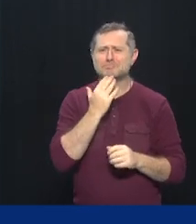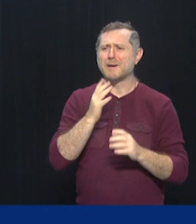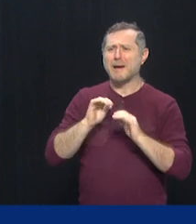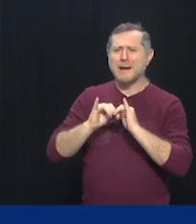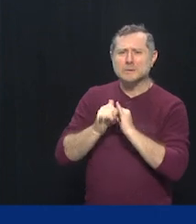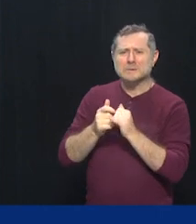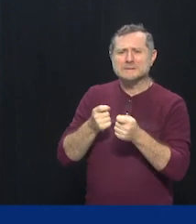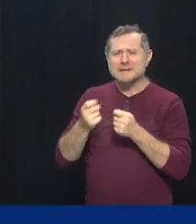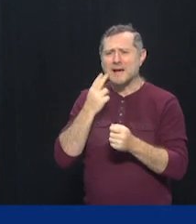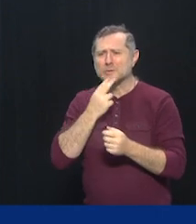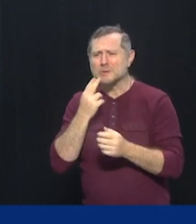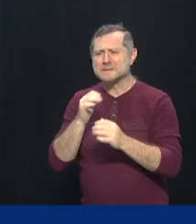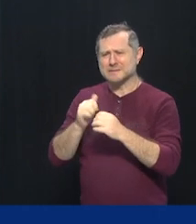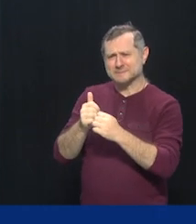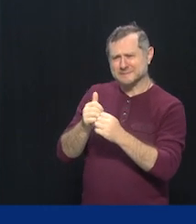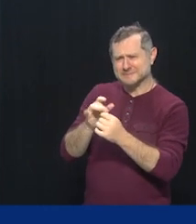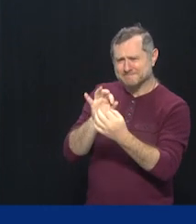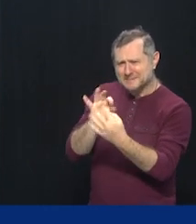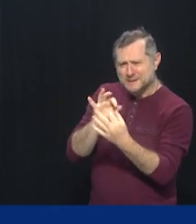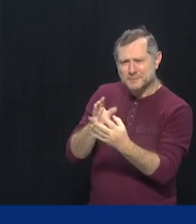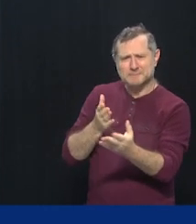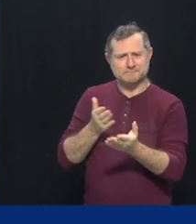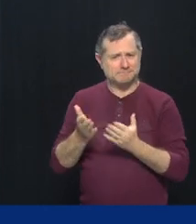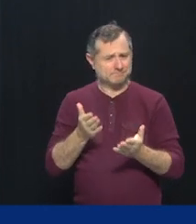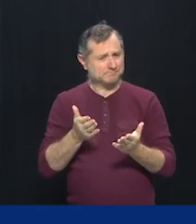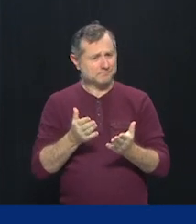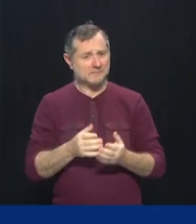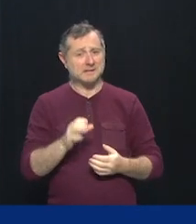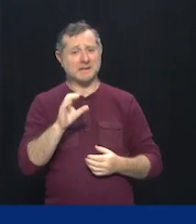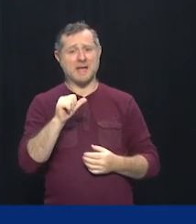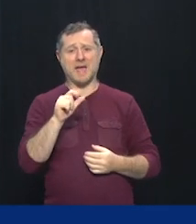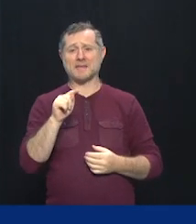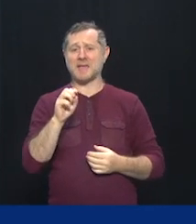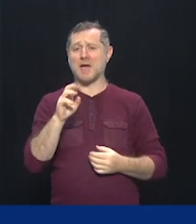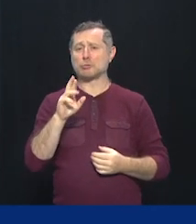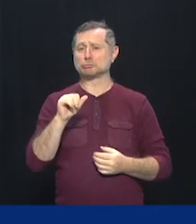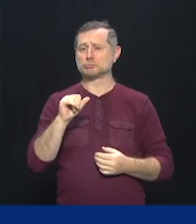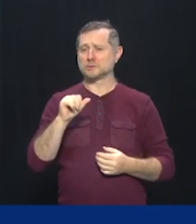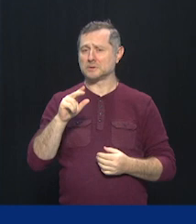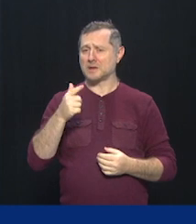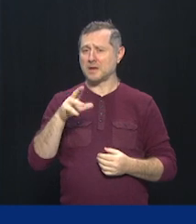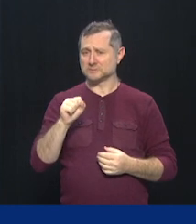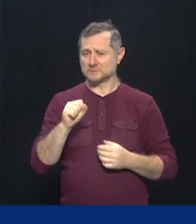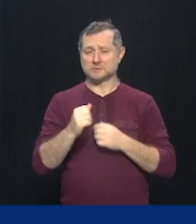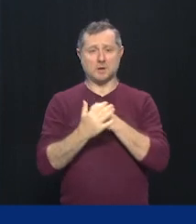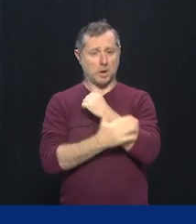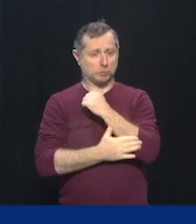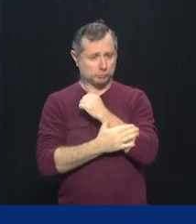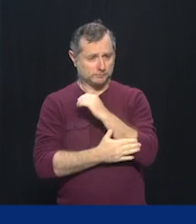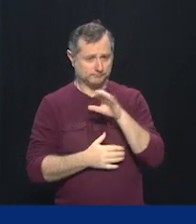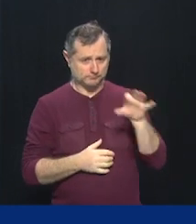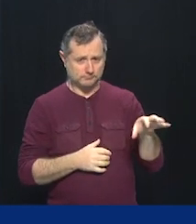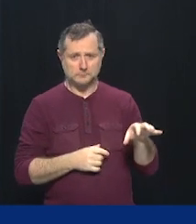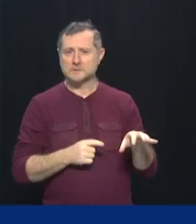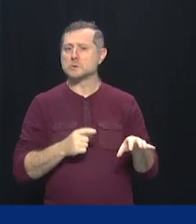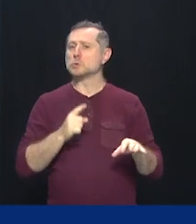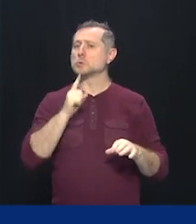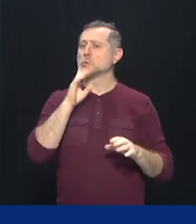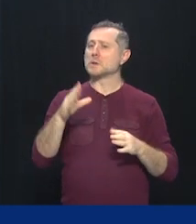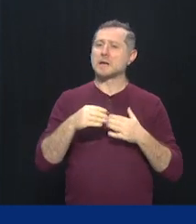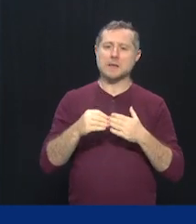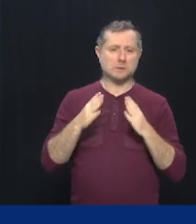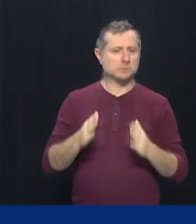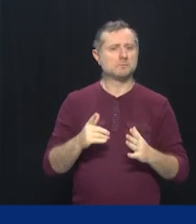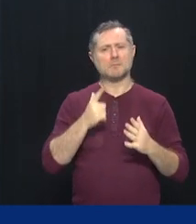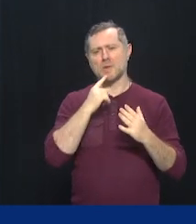process. Our Cattaraugus County Health Director, we met many times, Kevin Watkins, thank you for what you did to help us get through this and not forget the needs of our